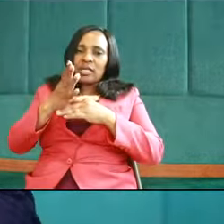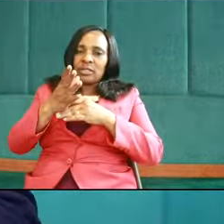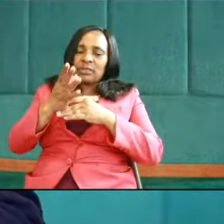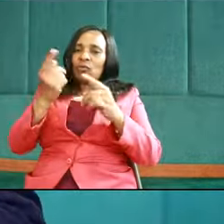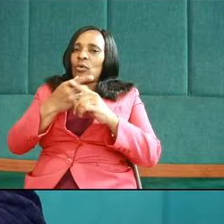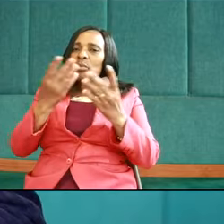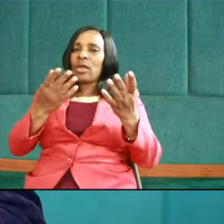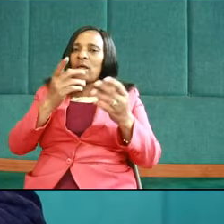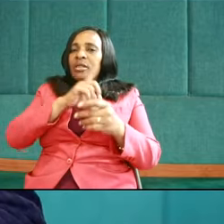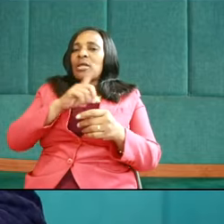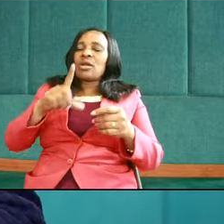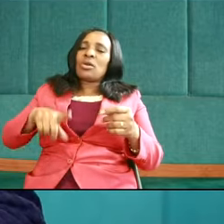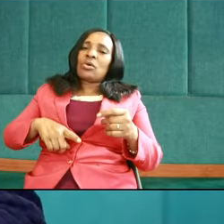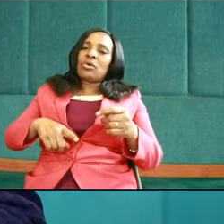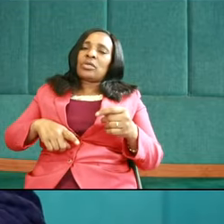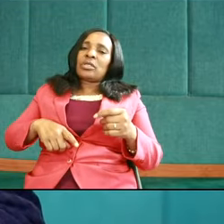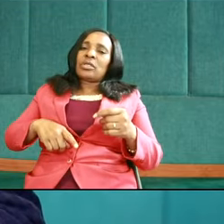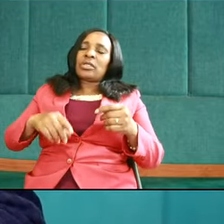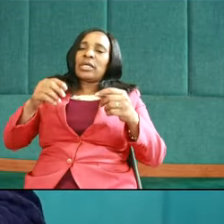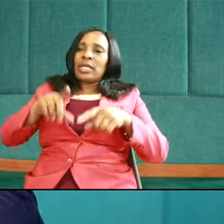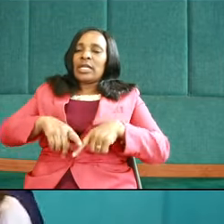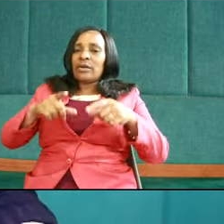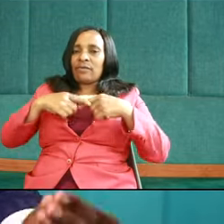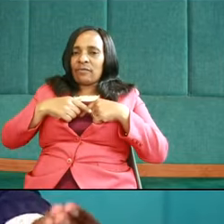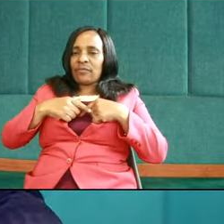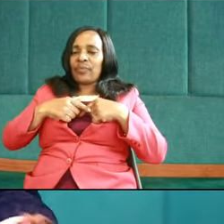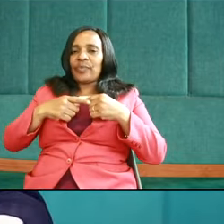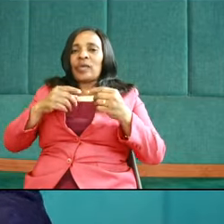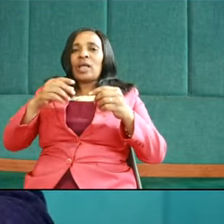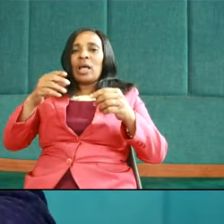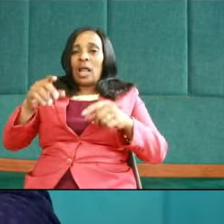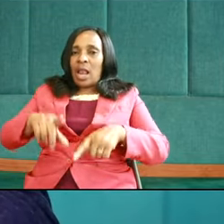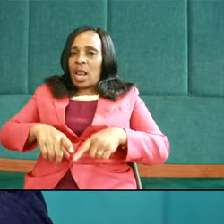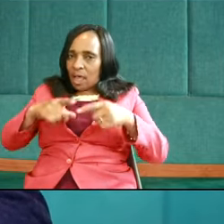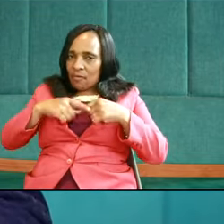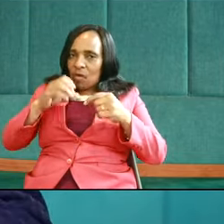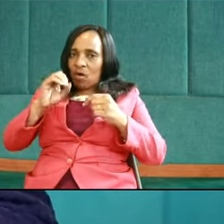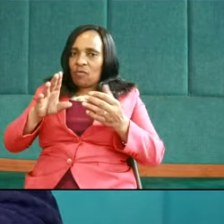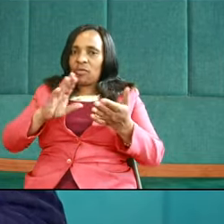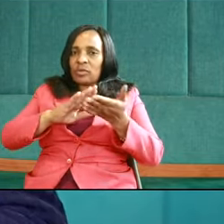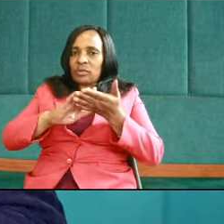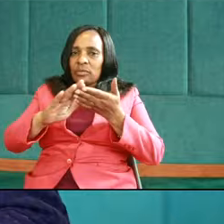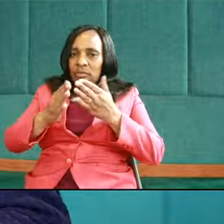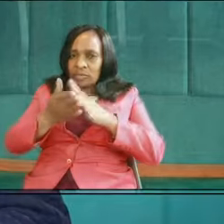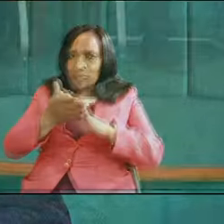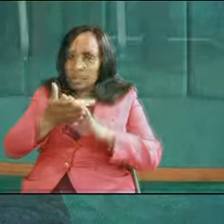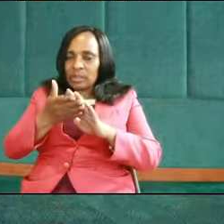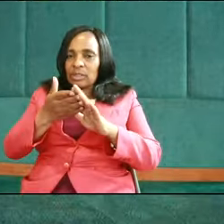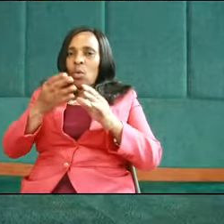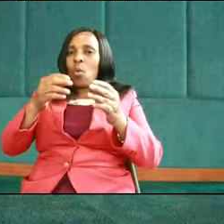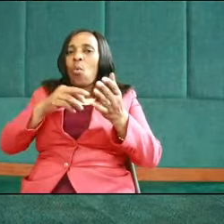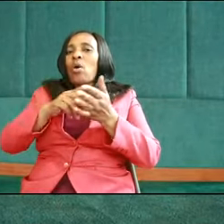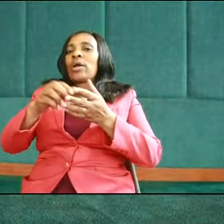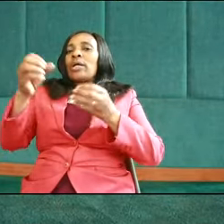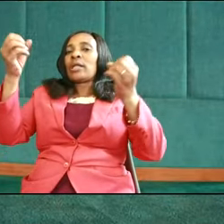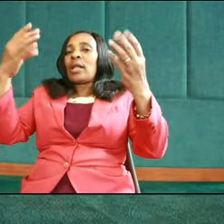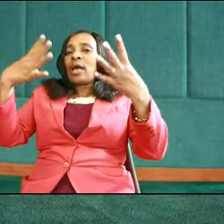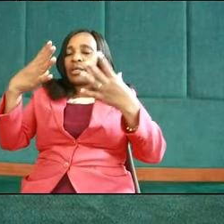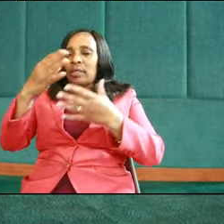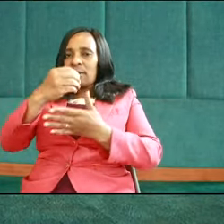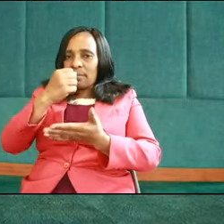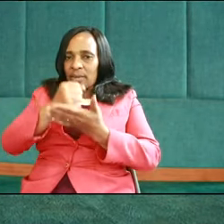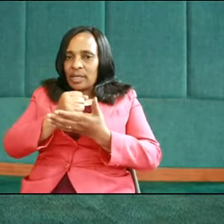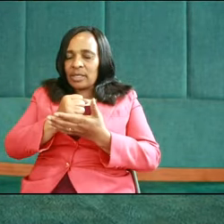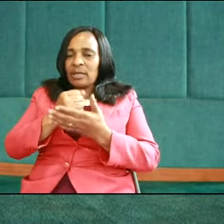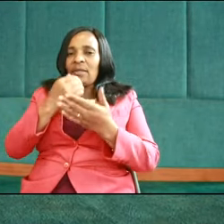Lord and lead a life of repentance, walking in the light. Amen. Amen.